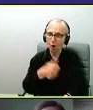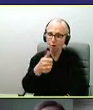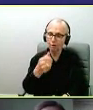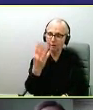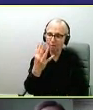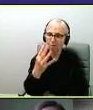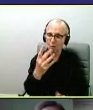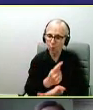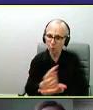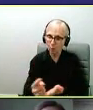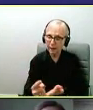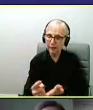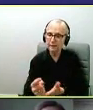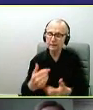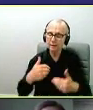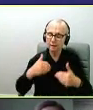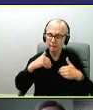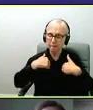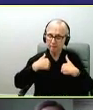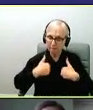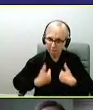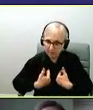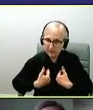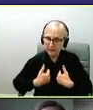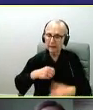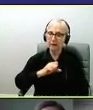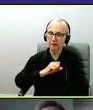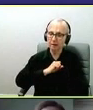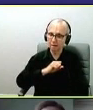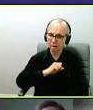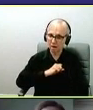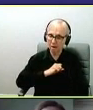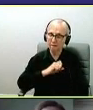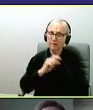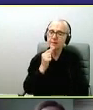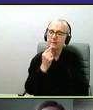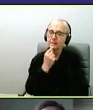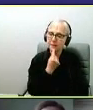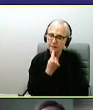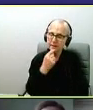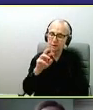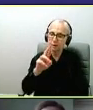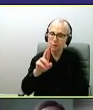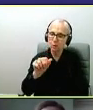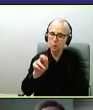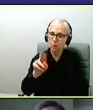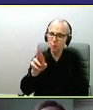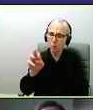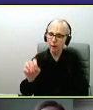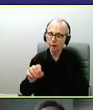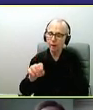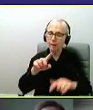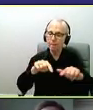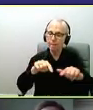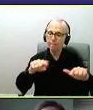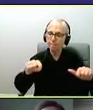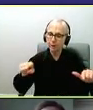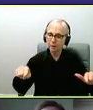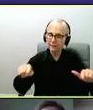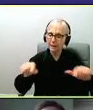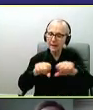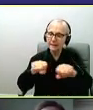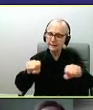fatigue, cough. It causes a very serious but rare condition called multi-system inflammatory